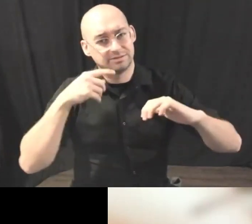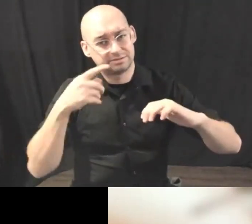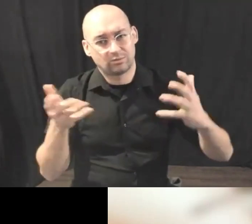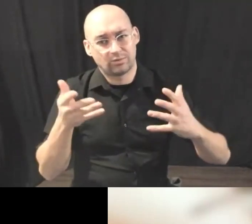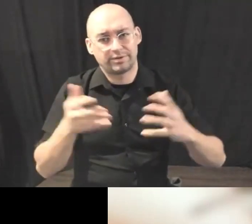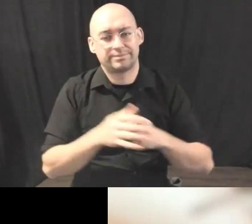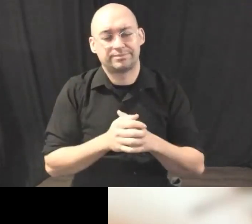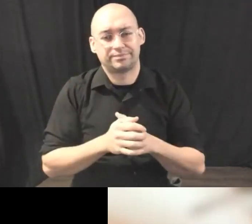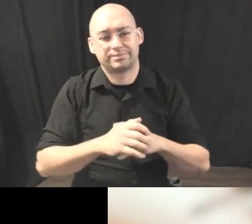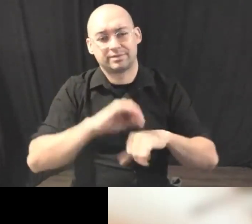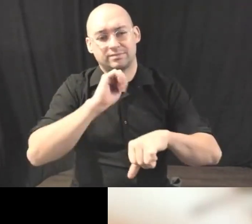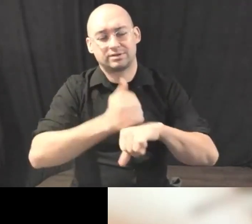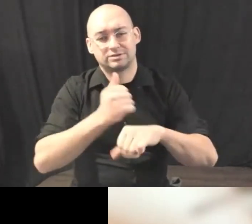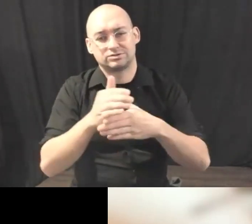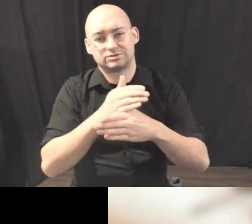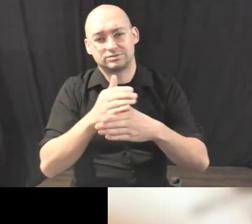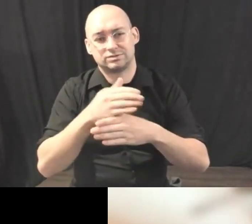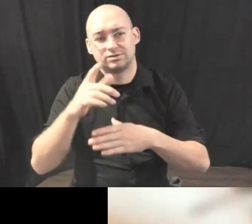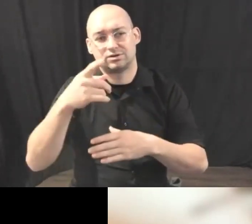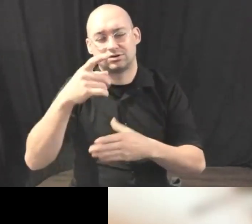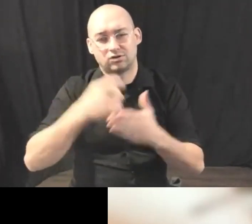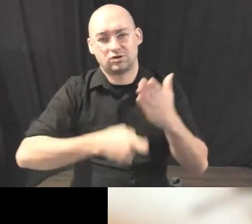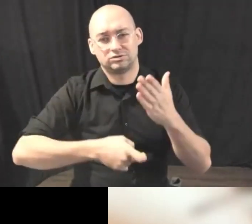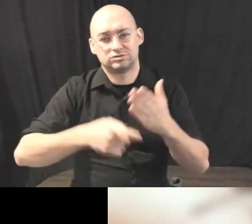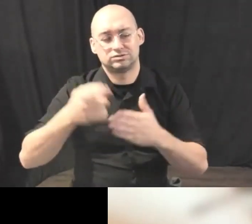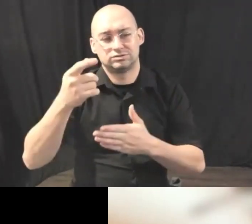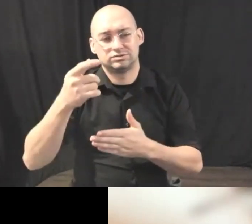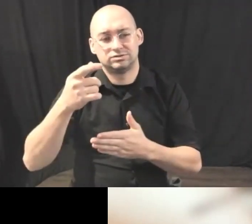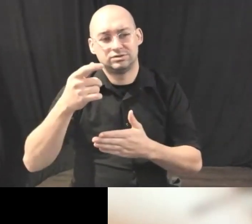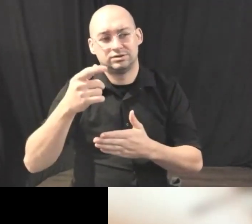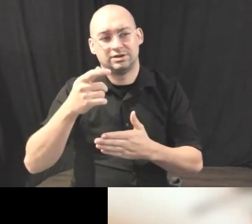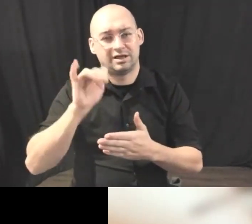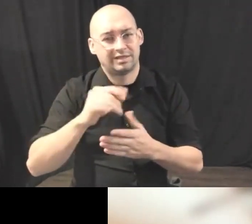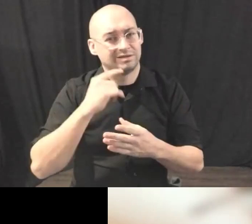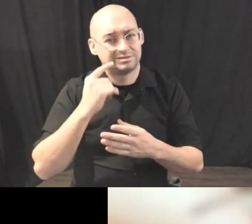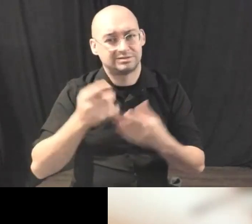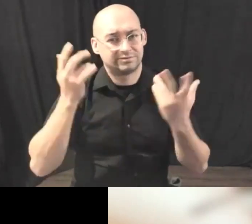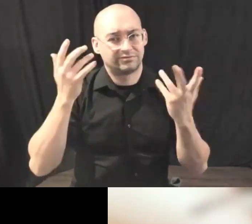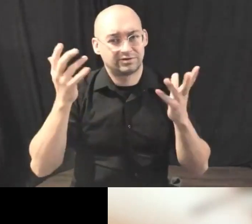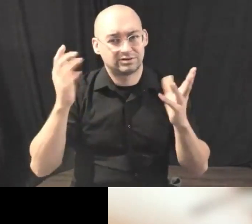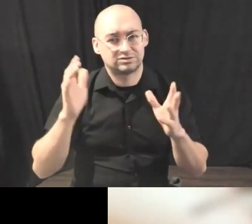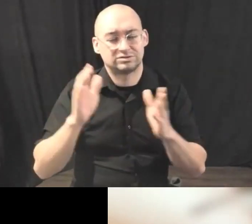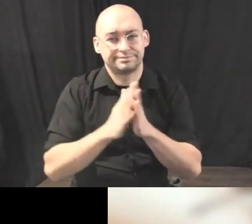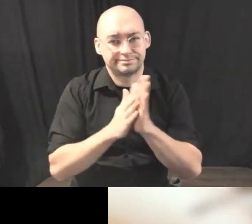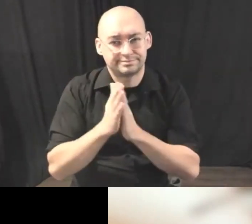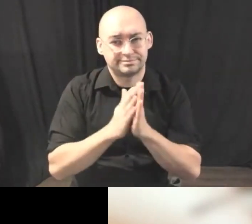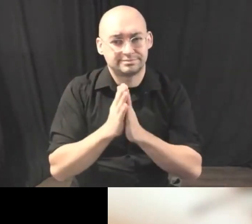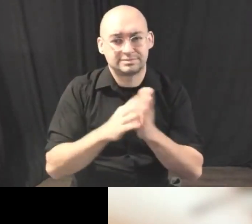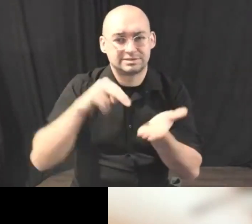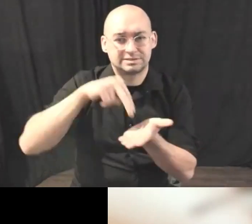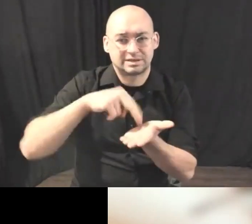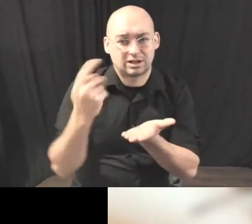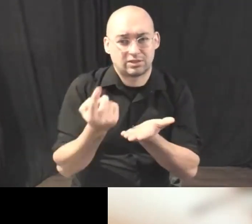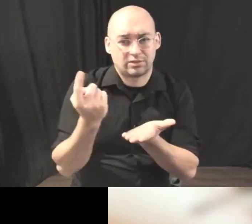implementation of the share of cost reform. And like Linda mentioned, that was previously an initiative standalone in the